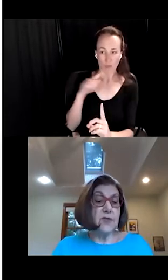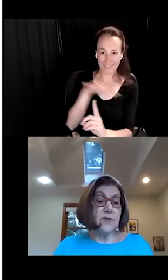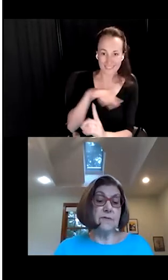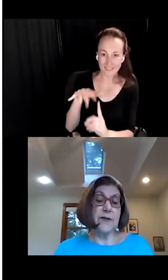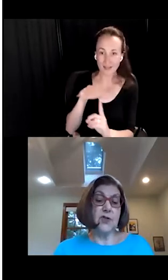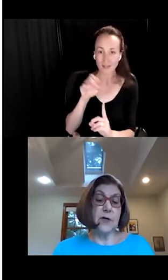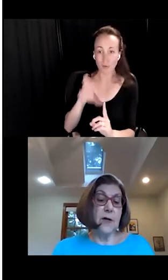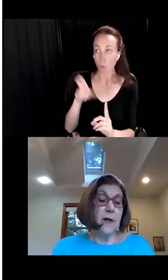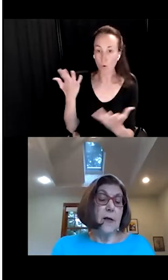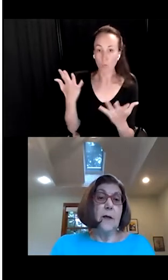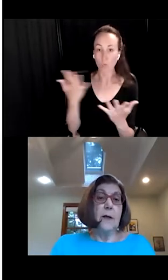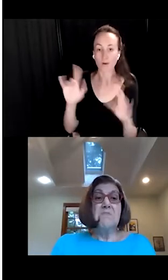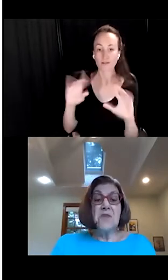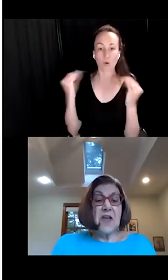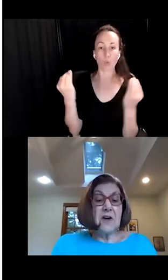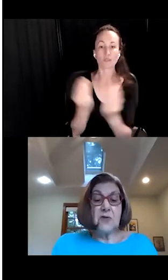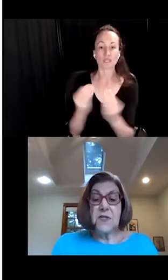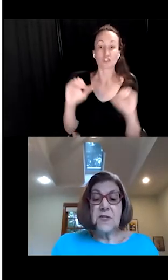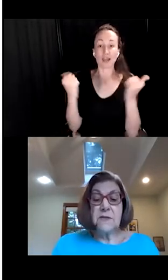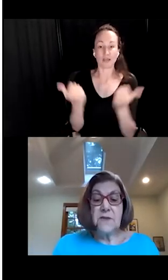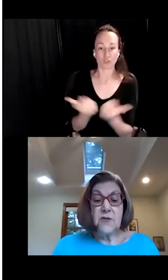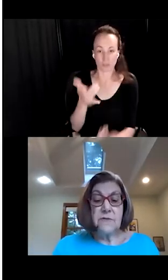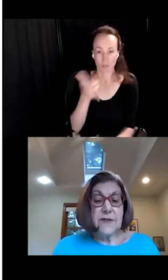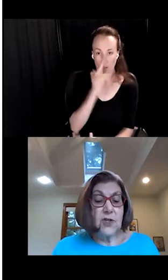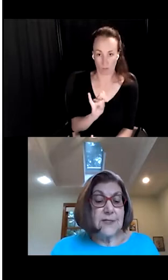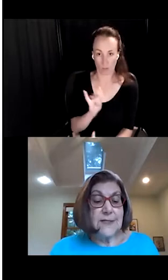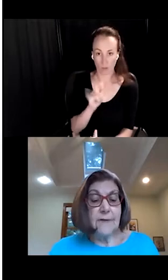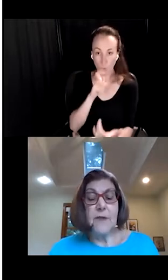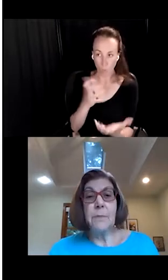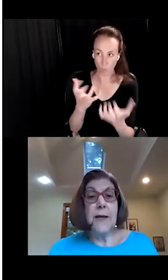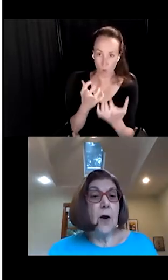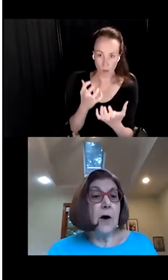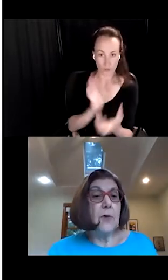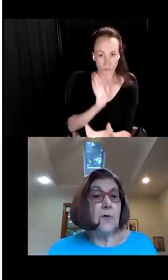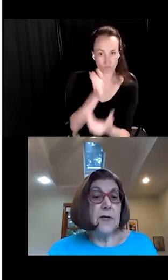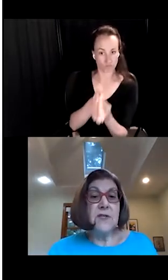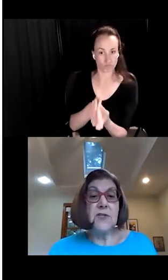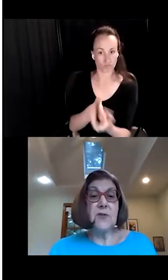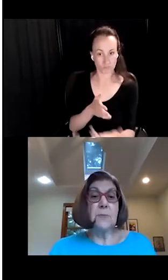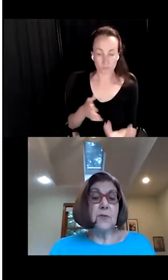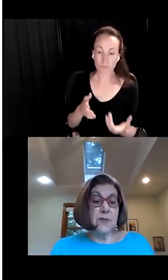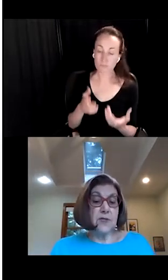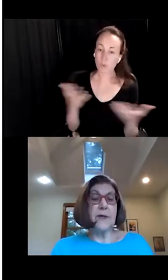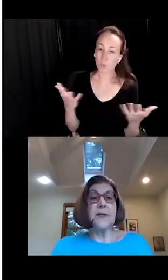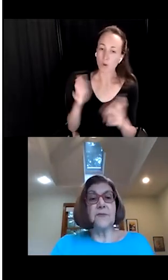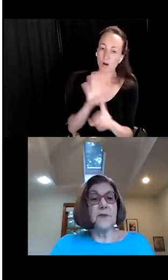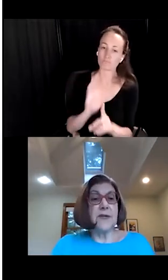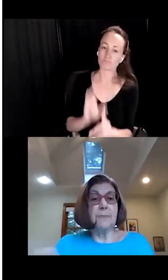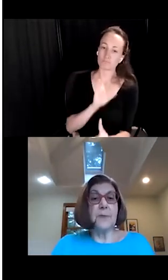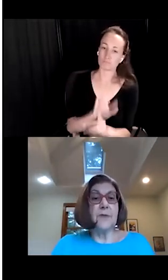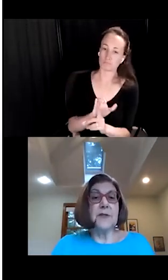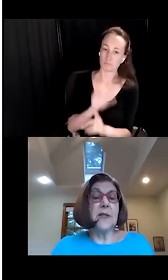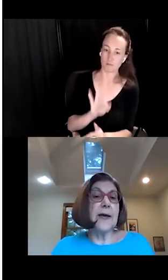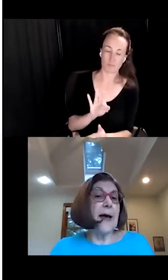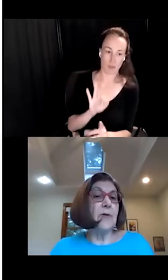this new intervention. The characteristics of the intervention itself that make it harder or easier to put into place. For